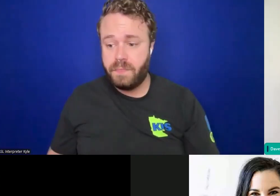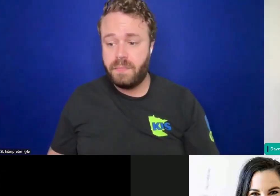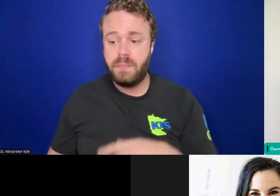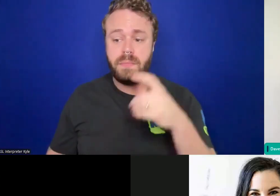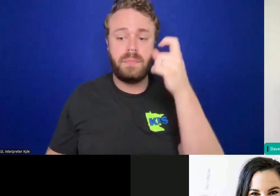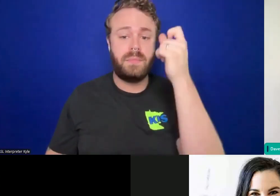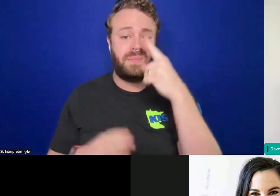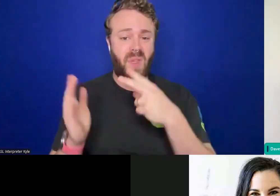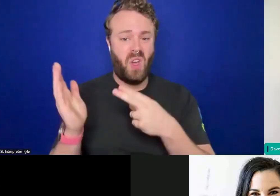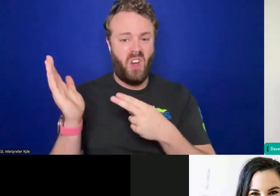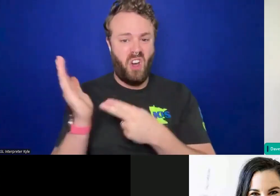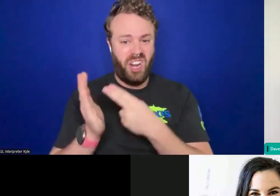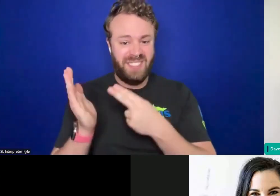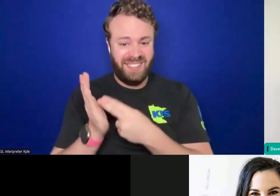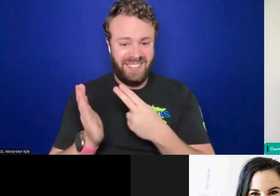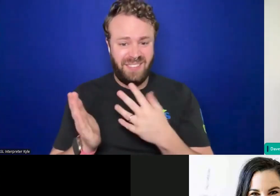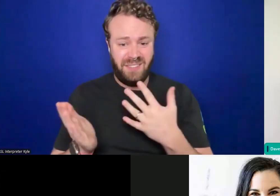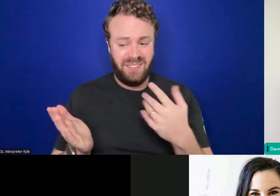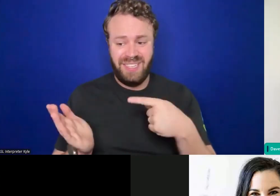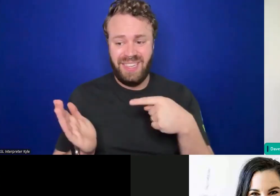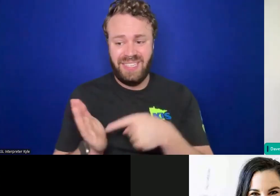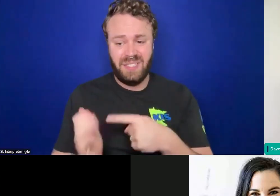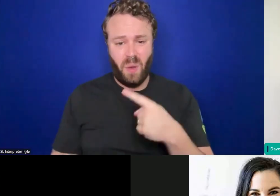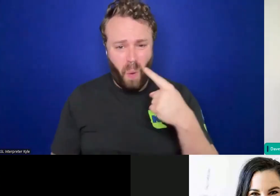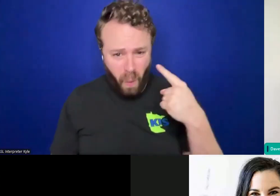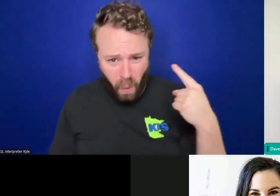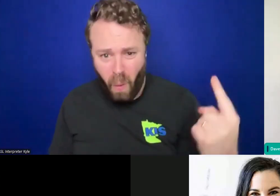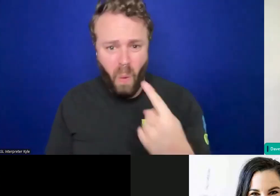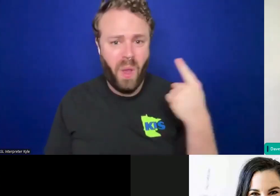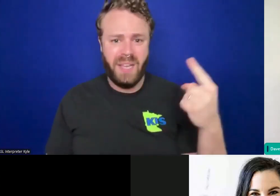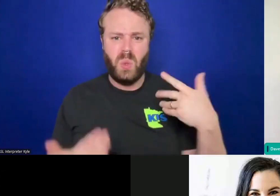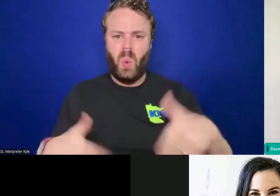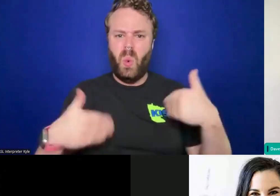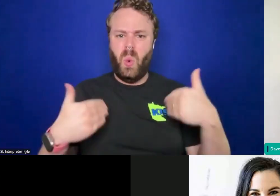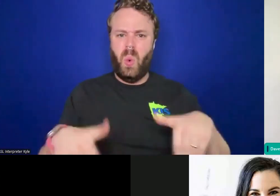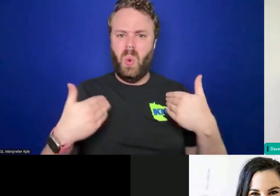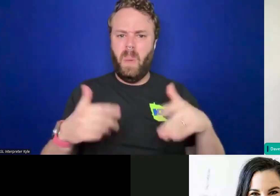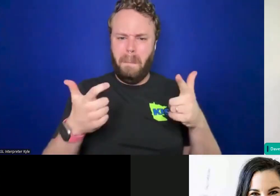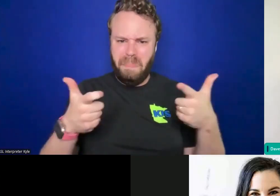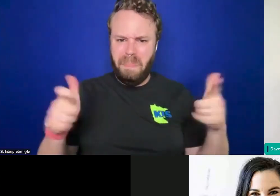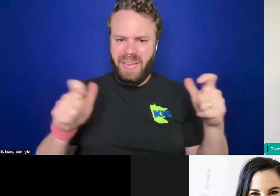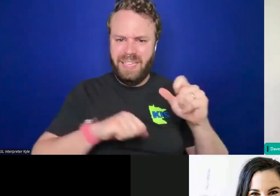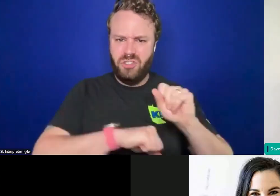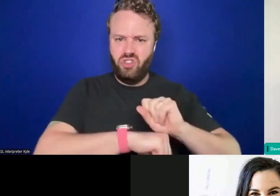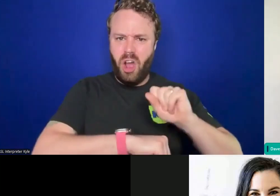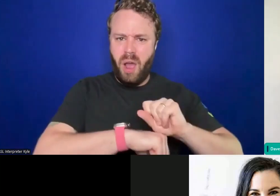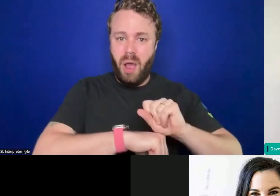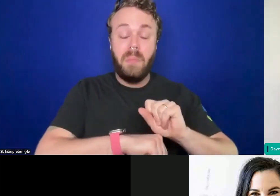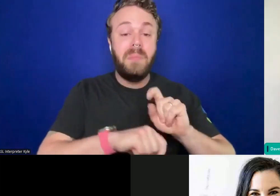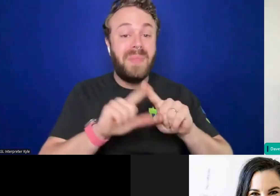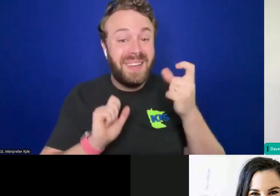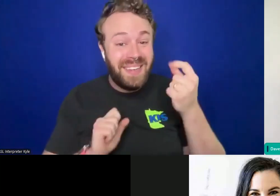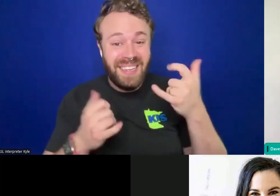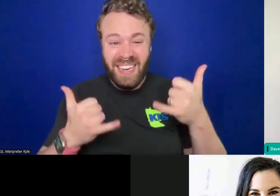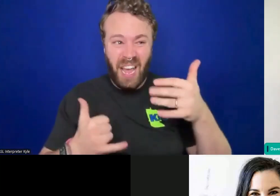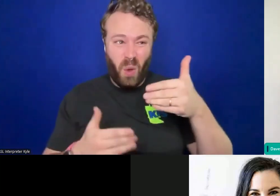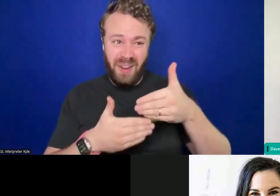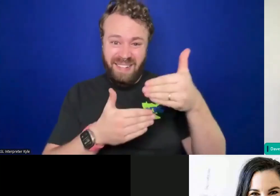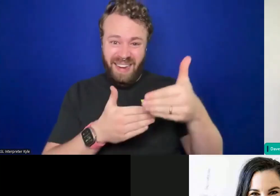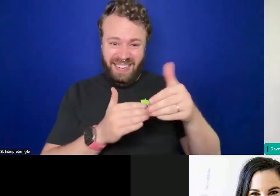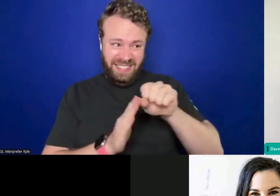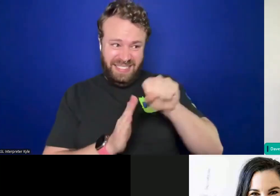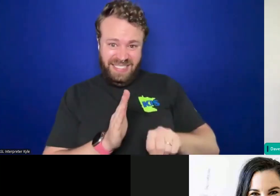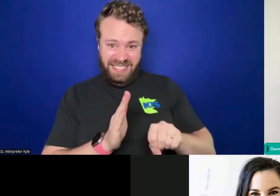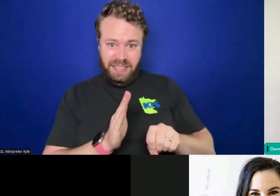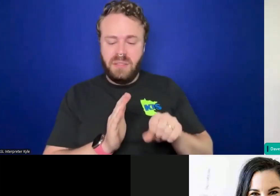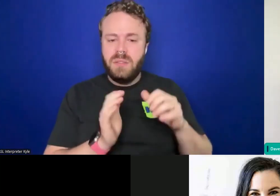task for us ahead of any respiratory virus season, but that's especially true during this one, given the change